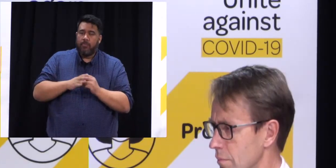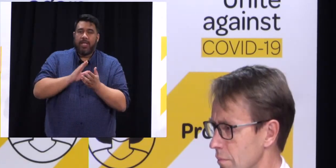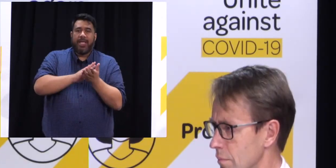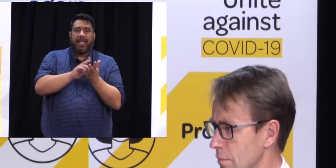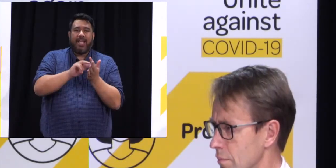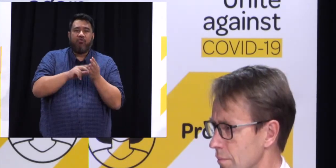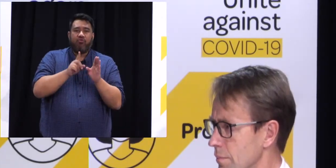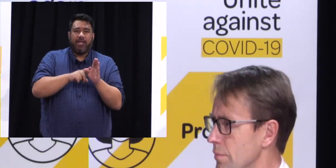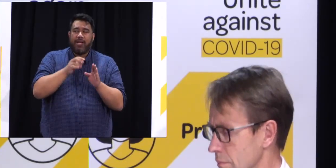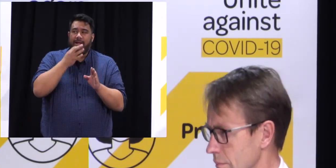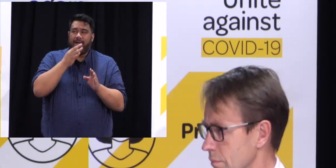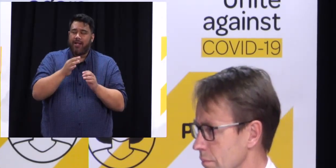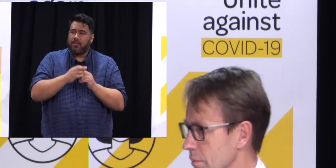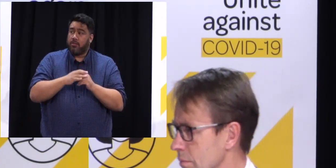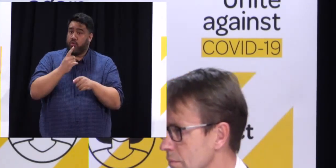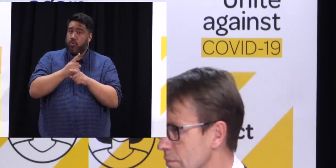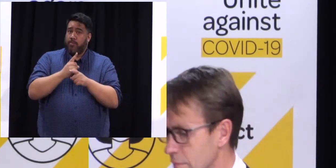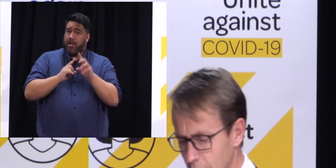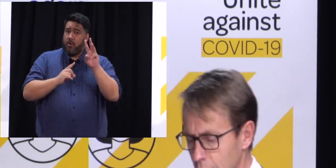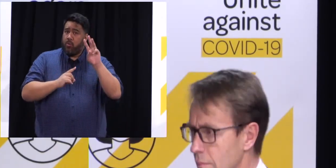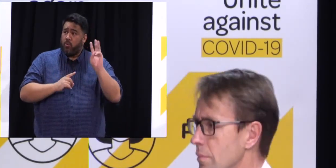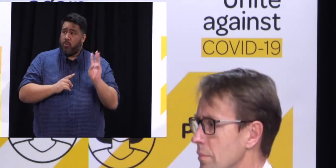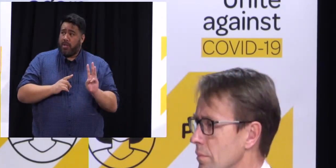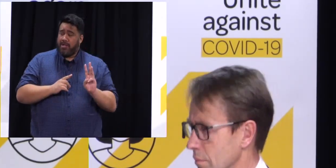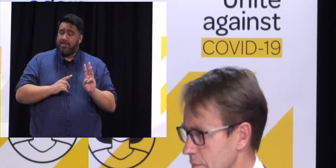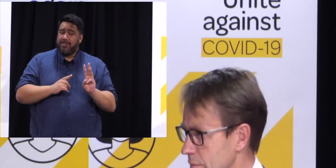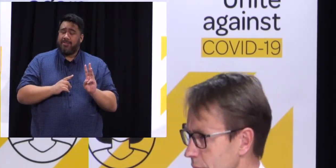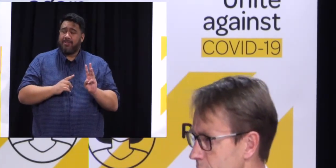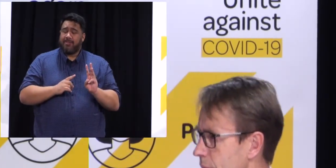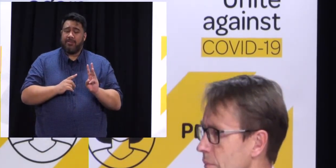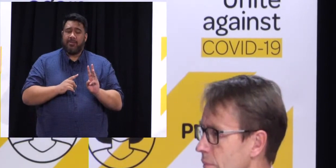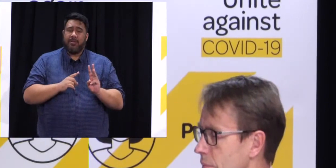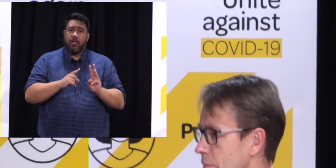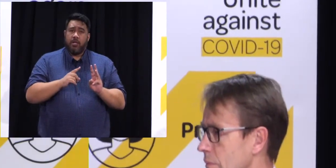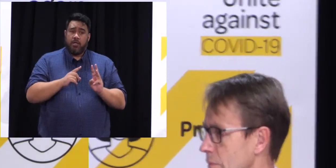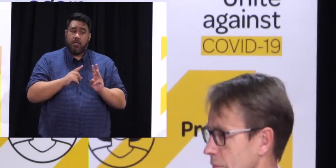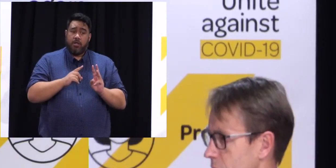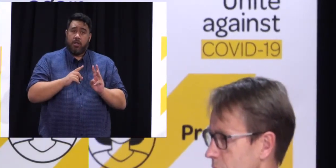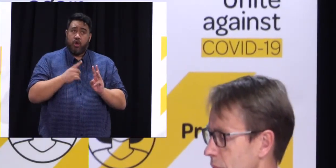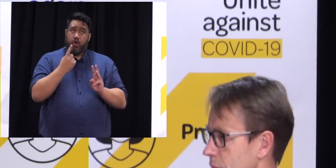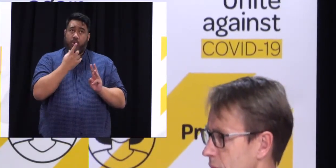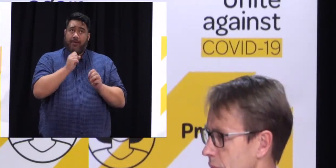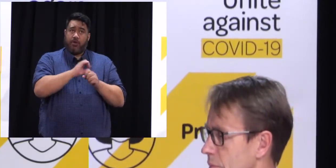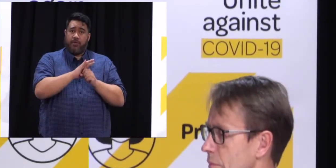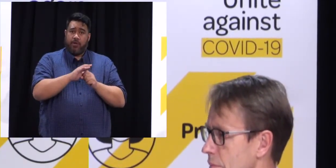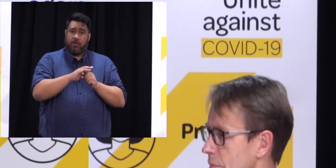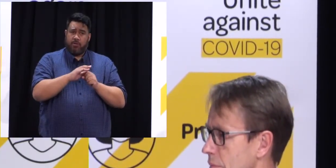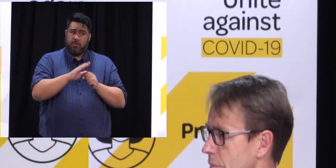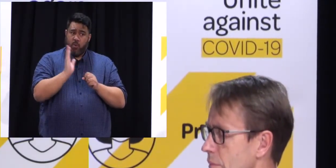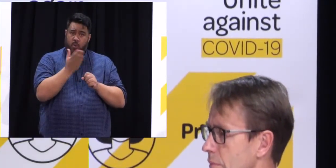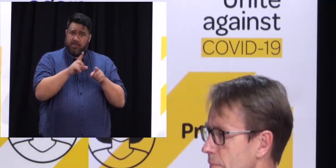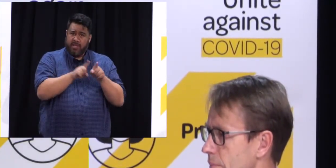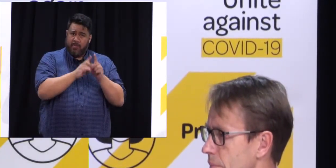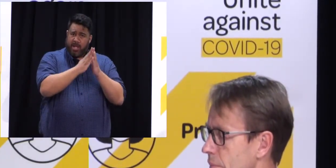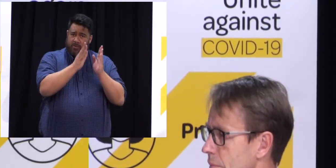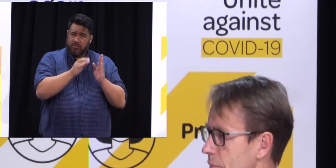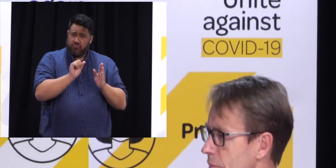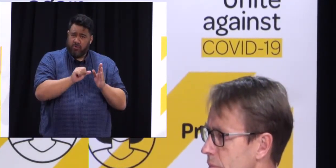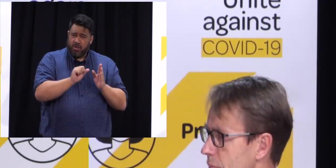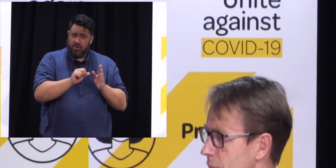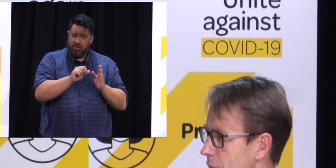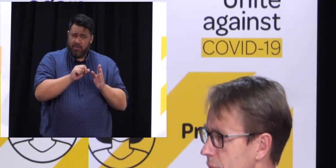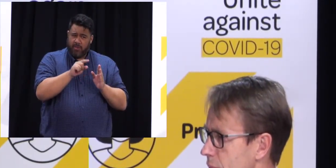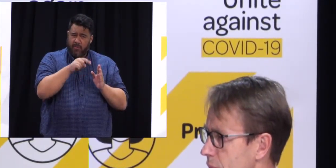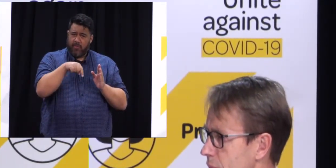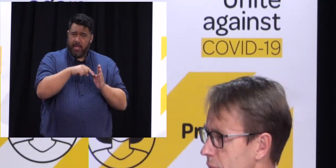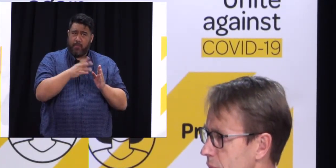point, you're saying that all the infections have been either within a household or from people who are from Auckland who possibly got infected in Auckland. And does that mean that